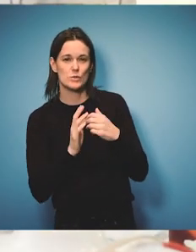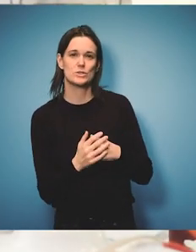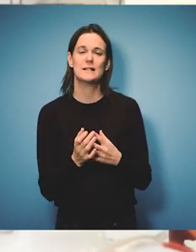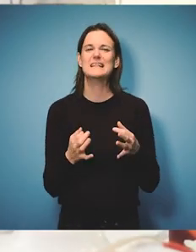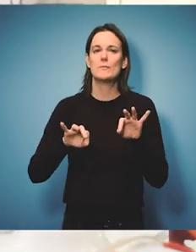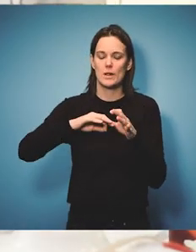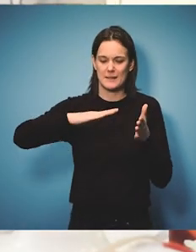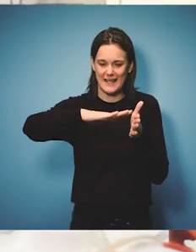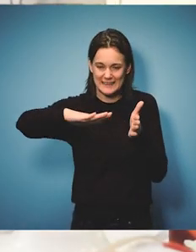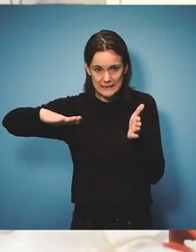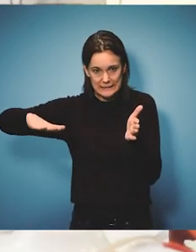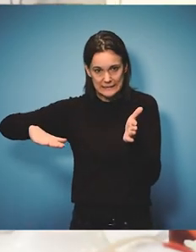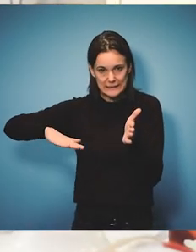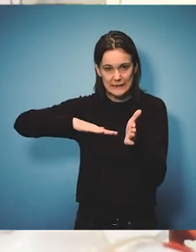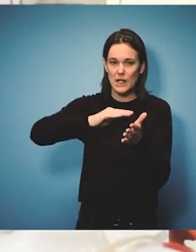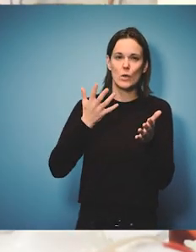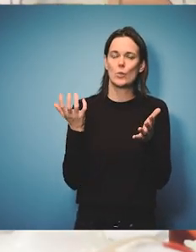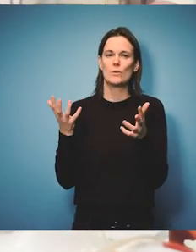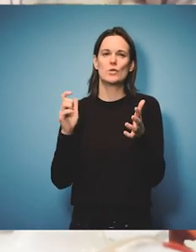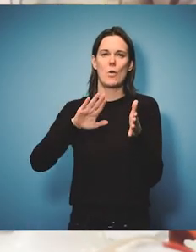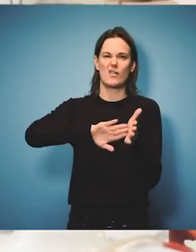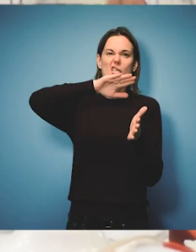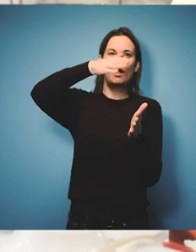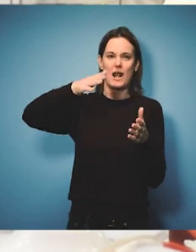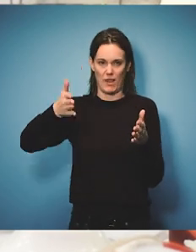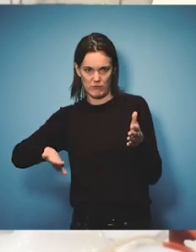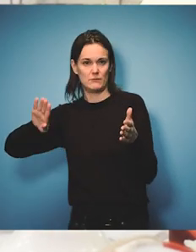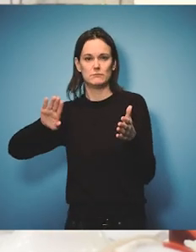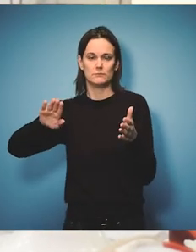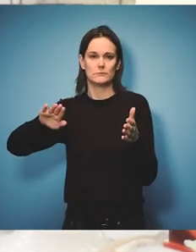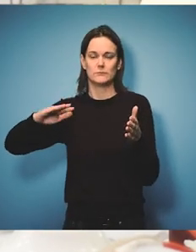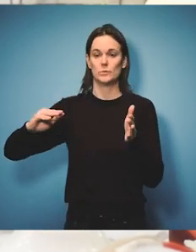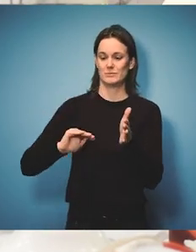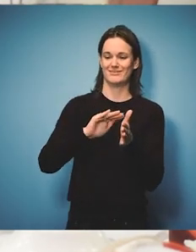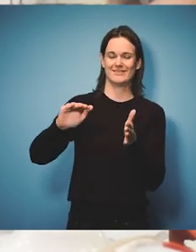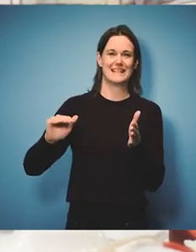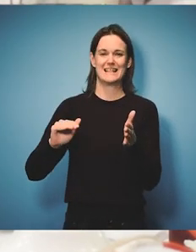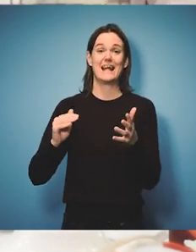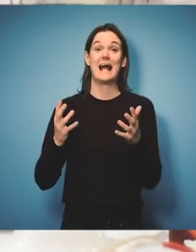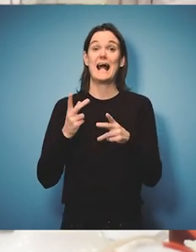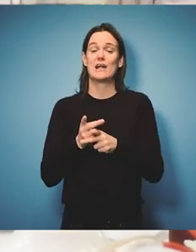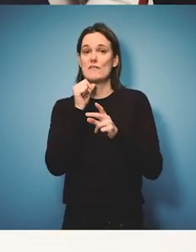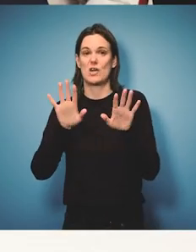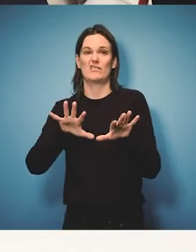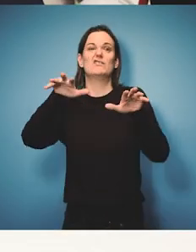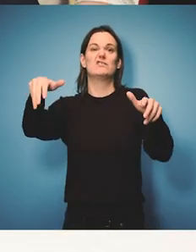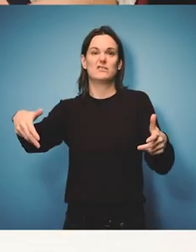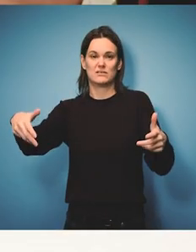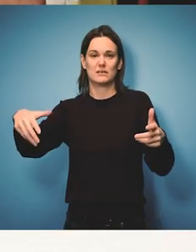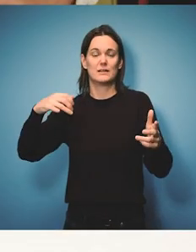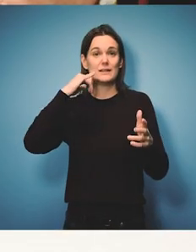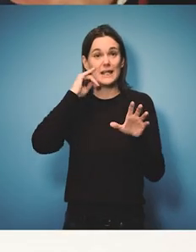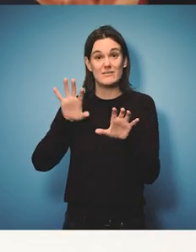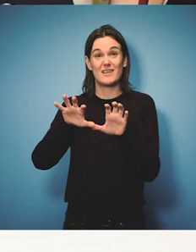putting it in here? Anything you're thinking about? I want to have it as even as possible. I don't want one part that's filled more than the other parts. I also don't